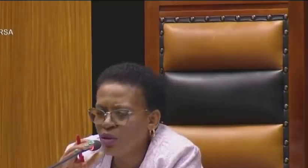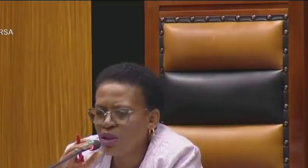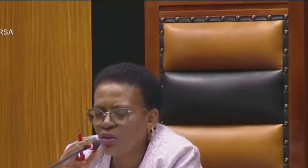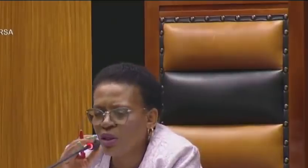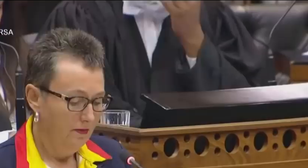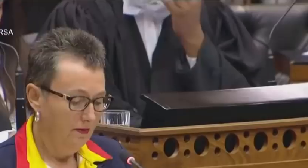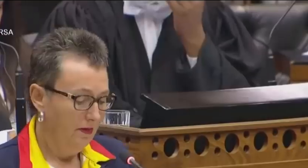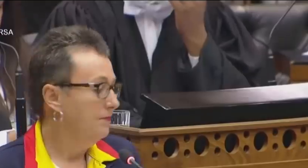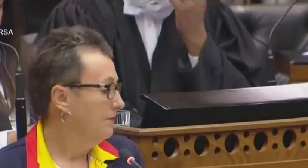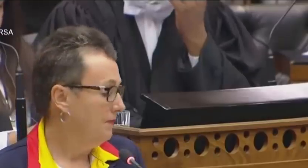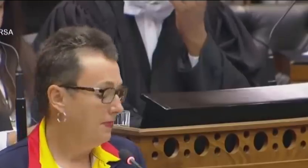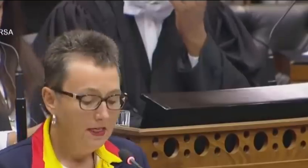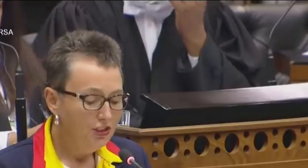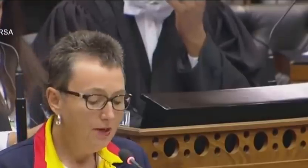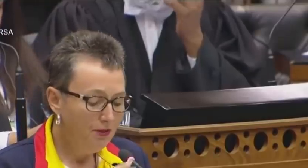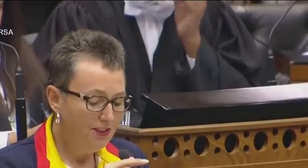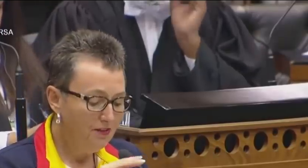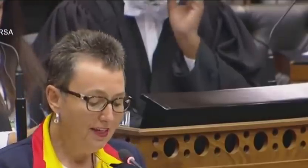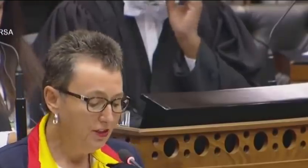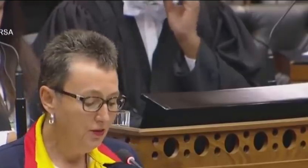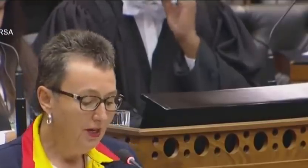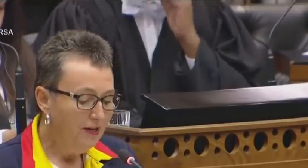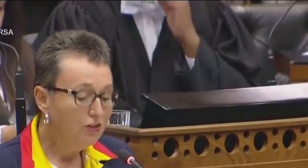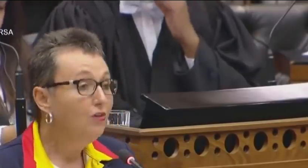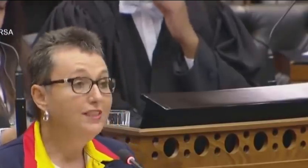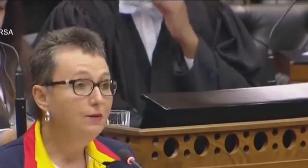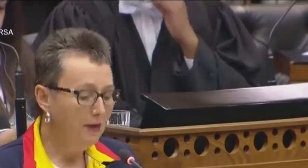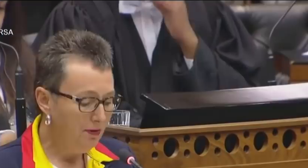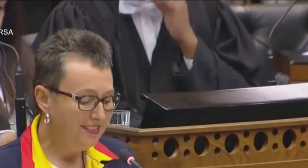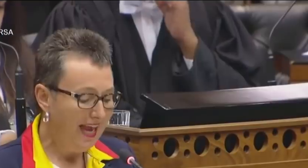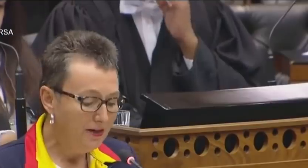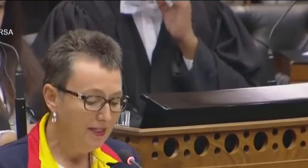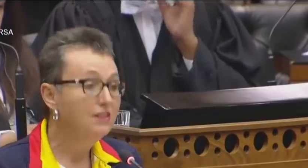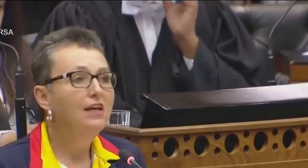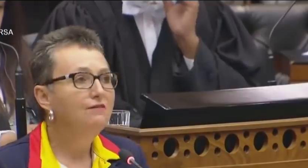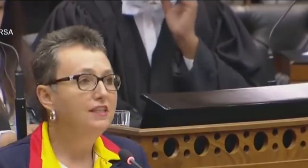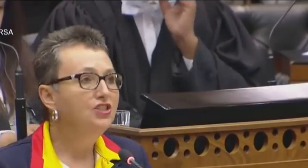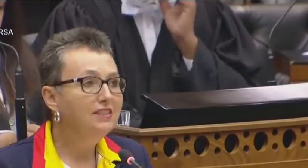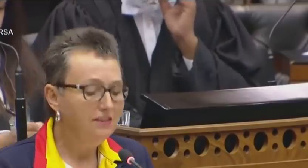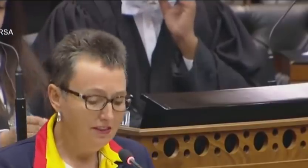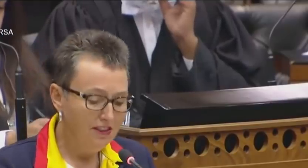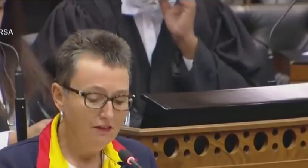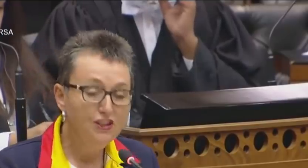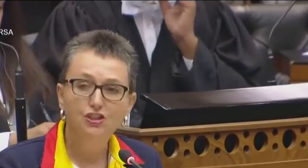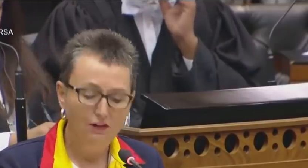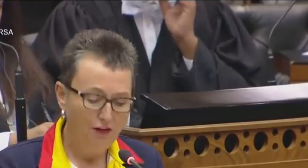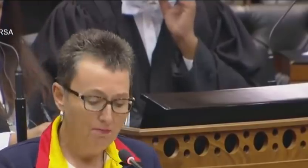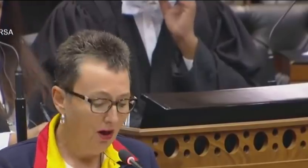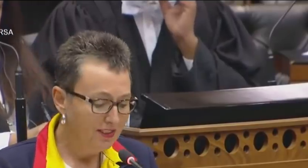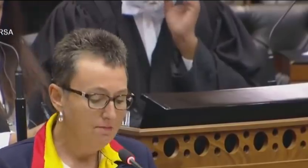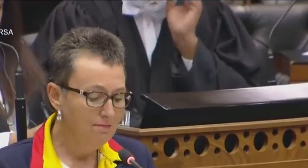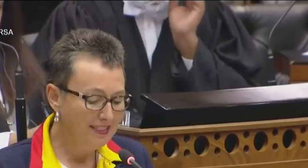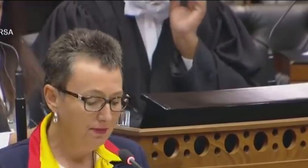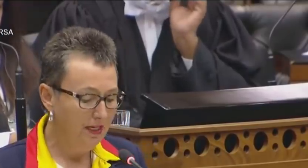you. Continue, honorable member. Chairperson, thank you. The Congress of the People is adamant the injustices and divisions of